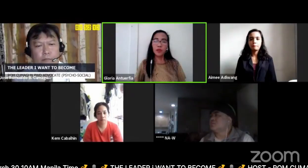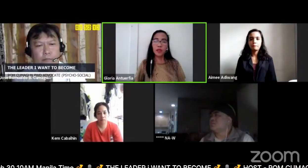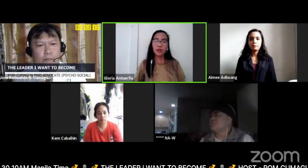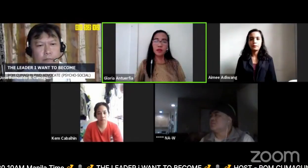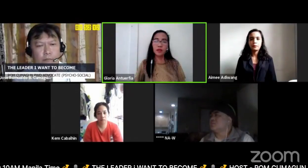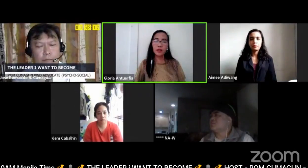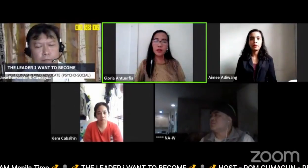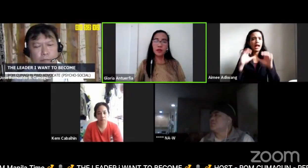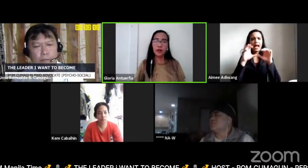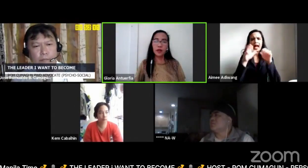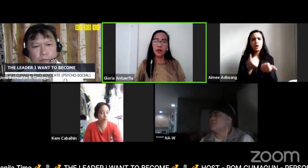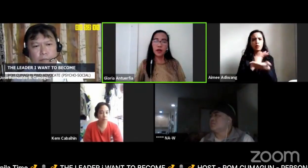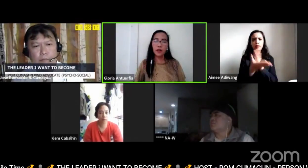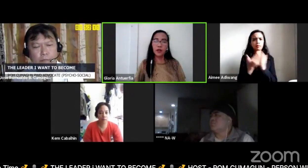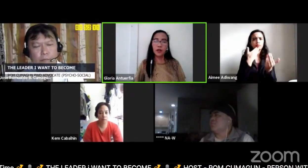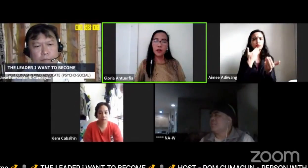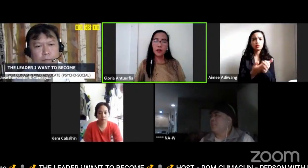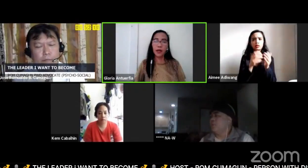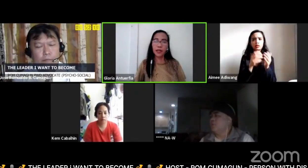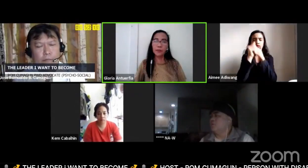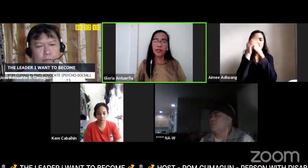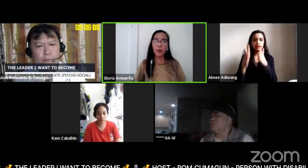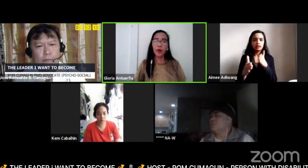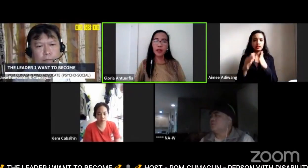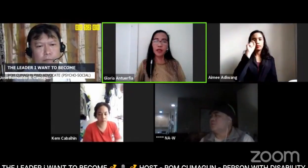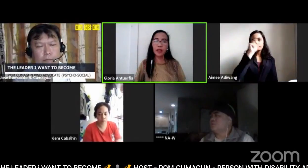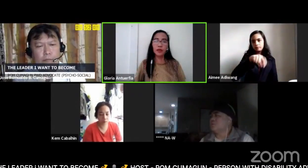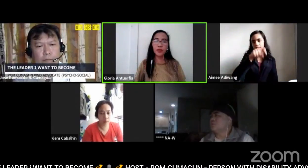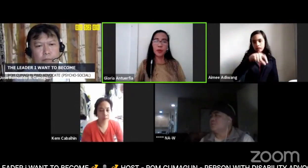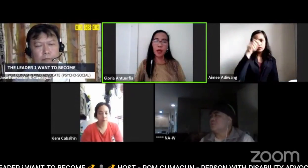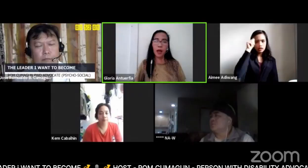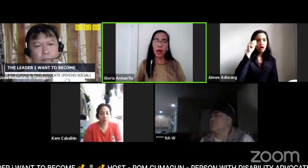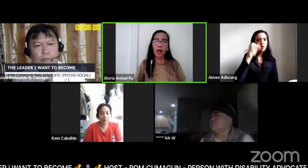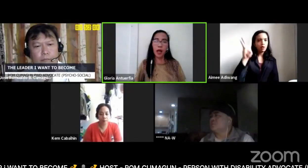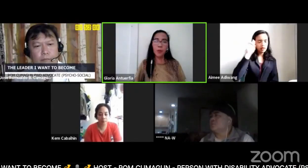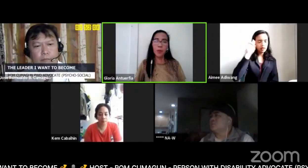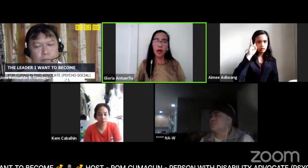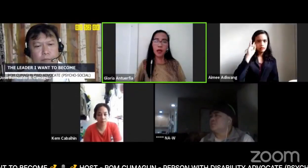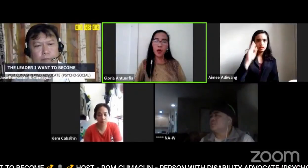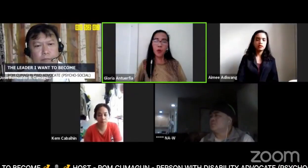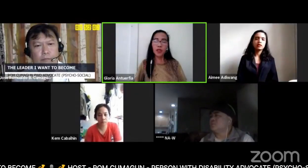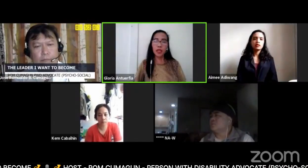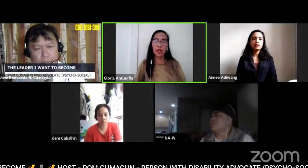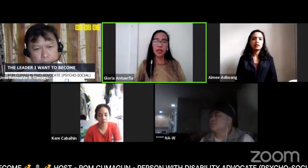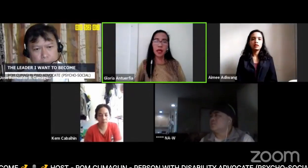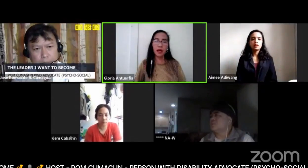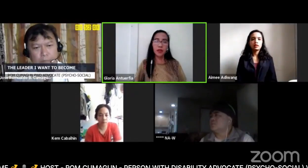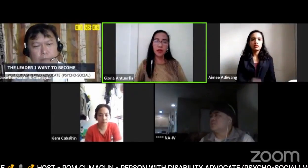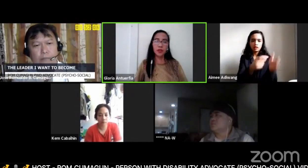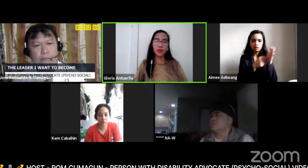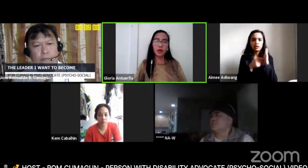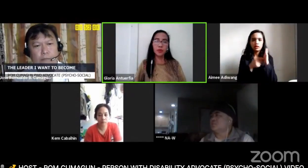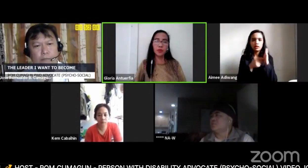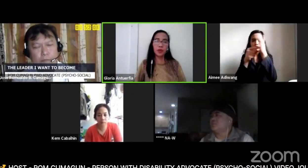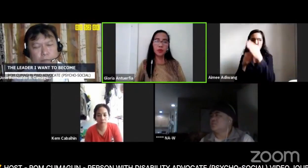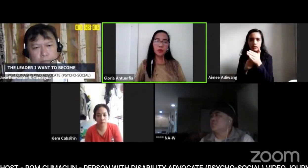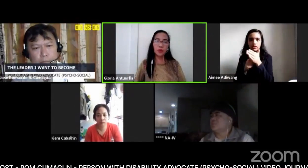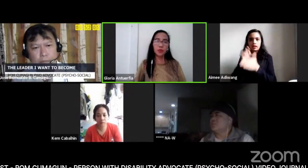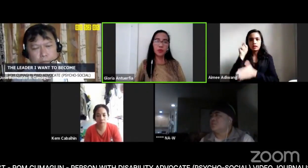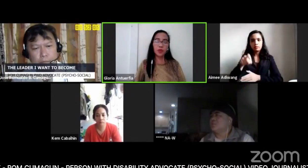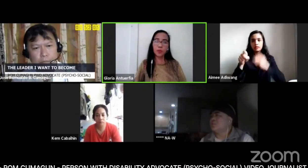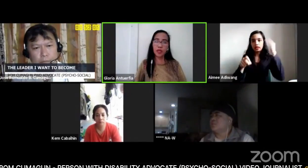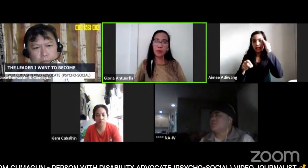to be a good leader, you dapat aware ka din dun sa mga request nila na you should know